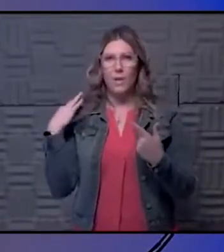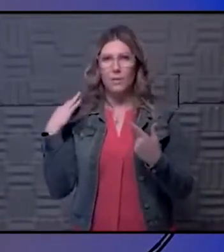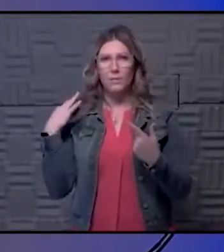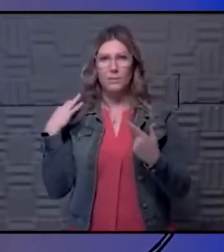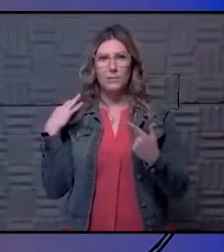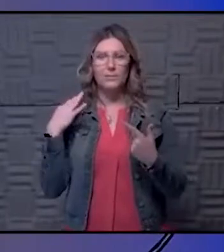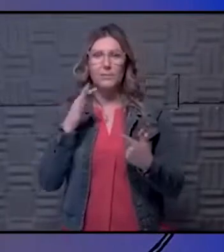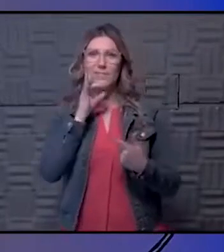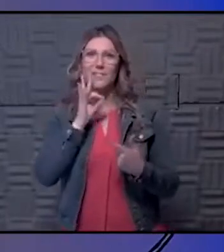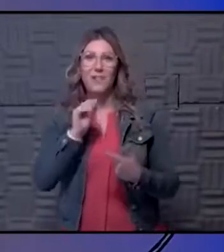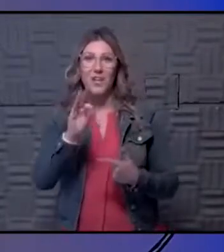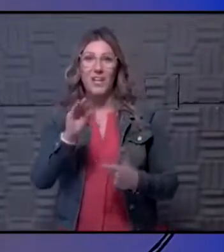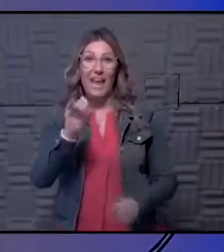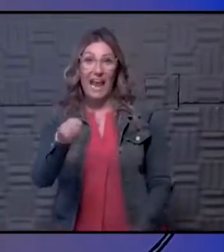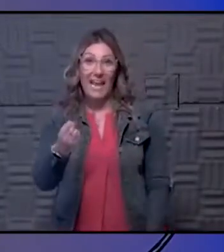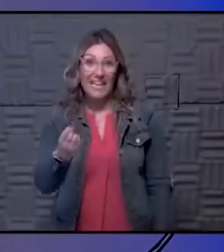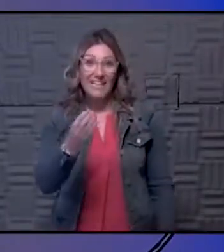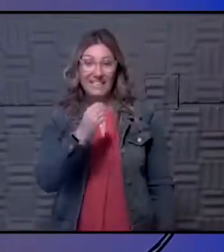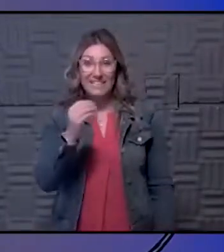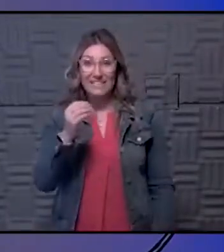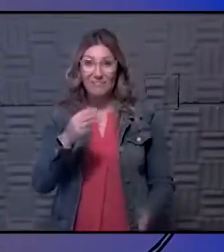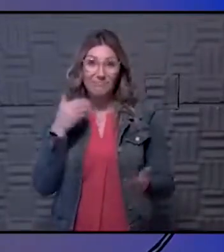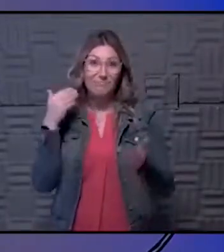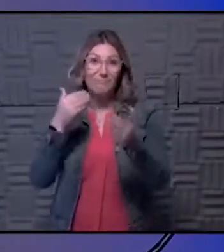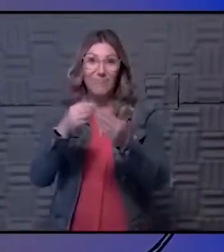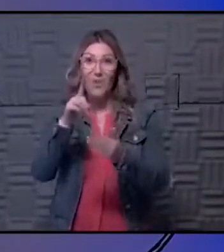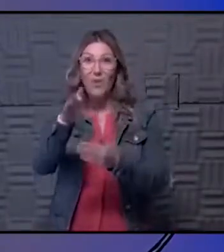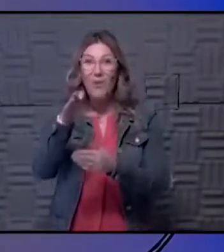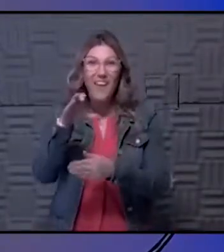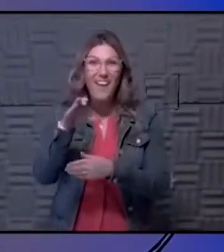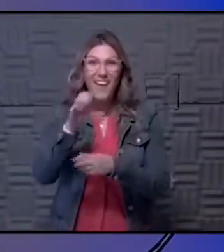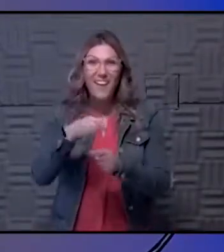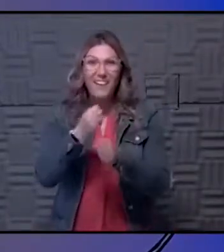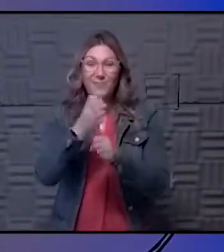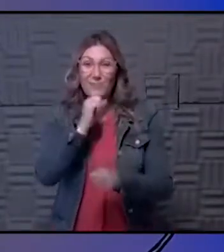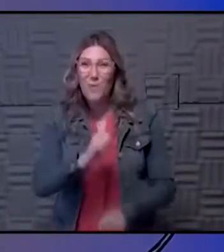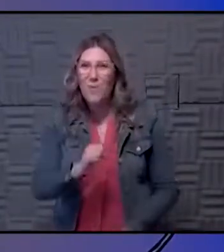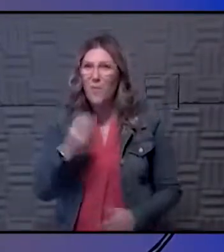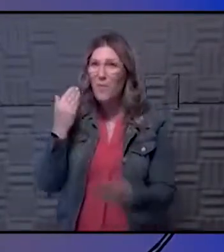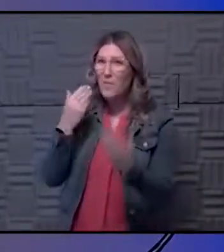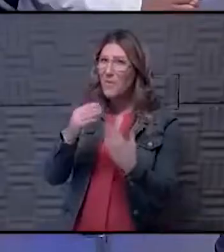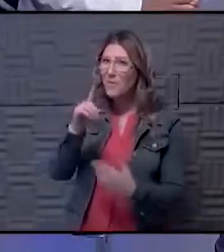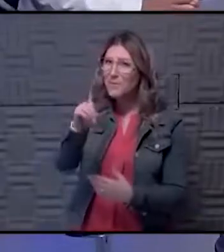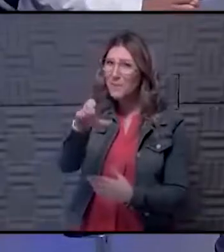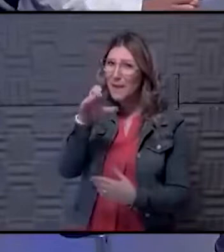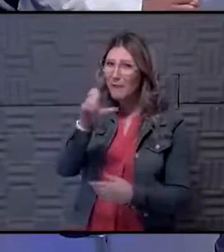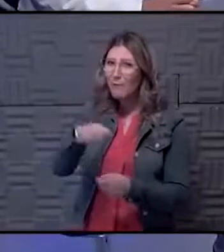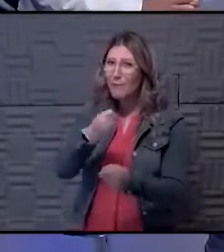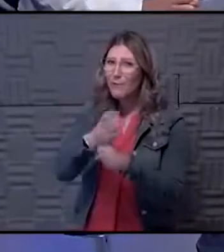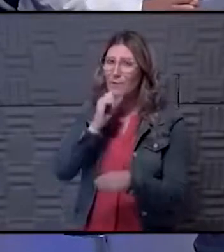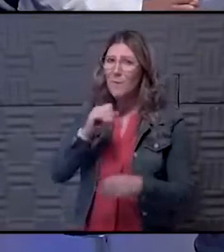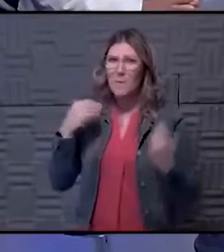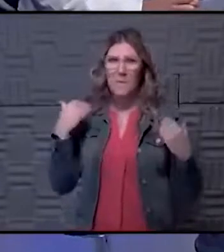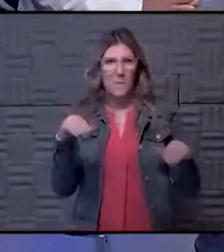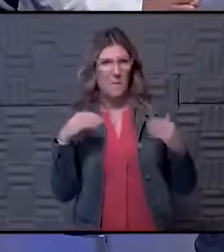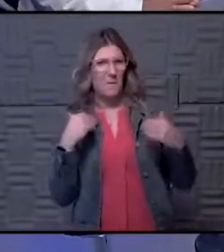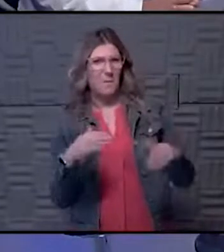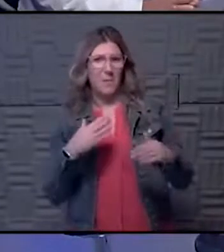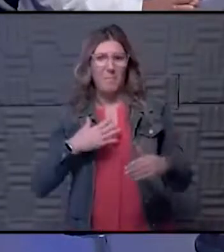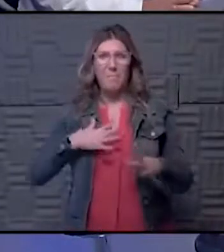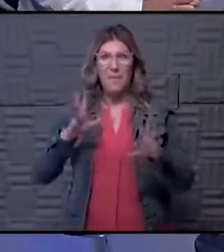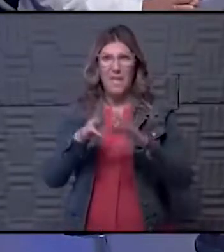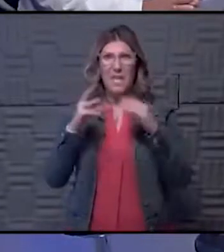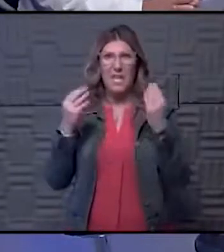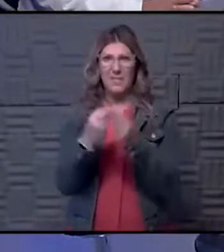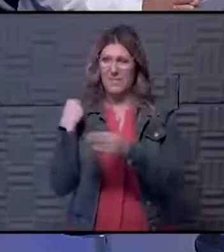in their 90s and close to 100. 90s, yes. And close to 100? Yes. Holy yes, cow. We do. I hope my family genes